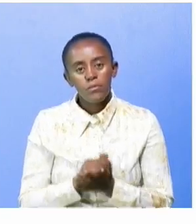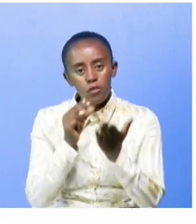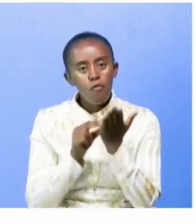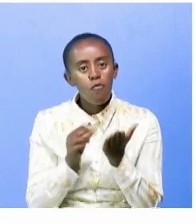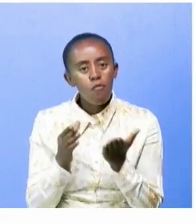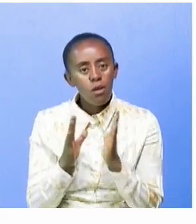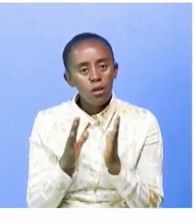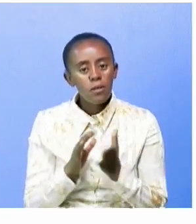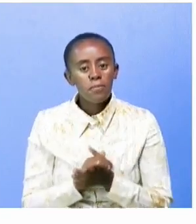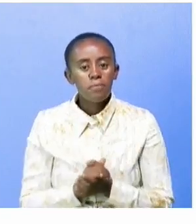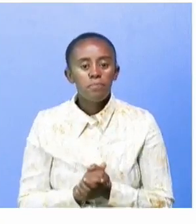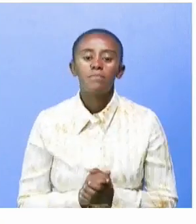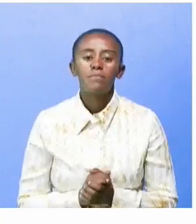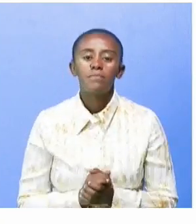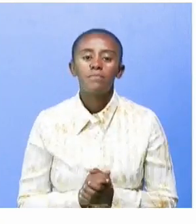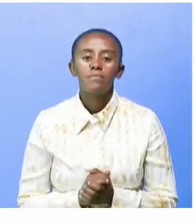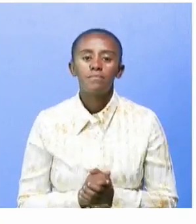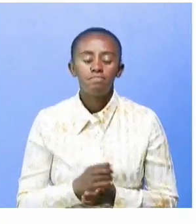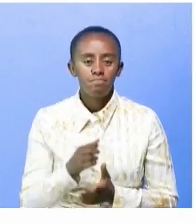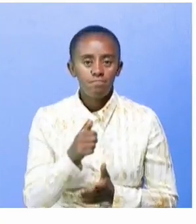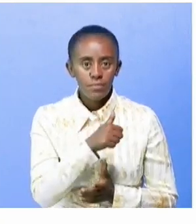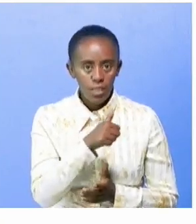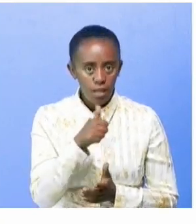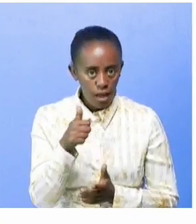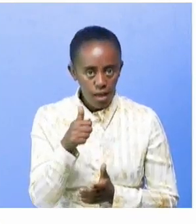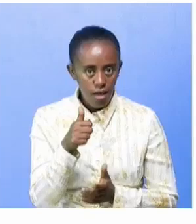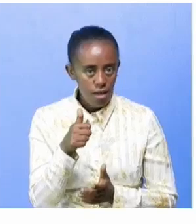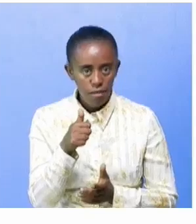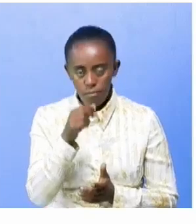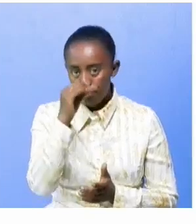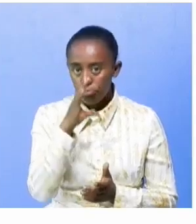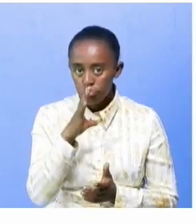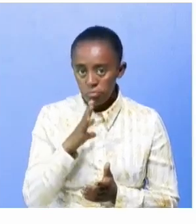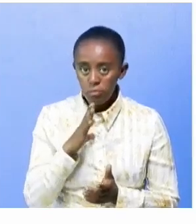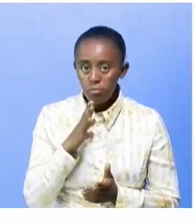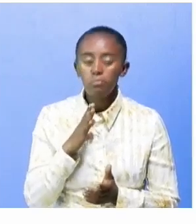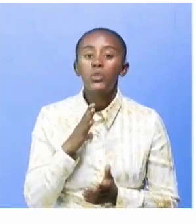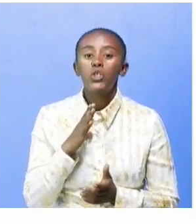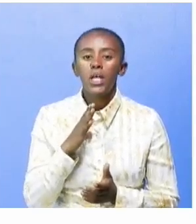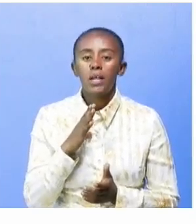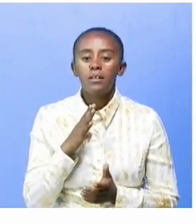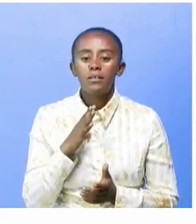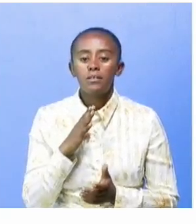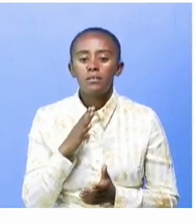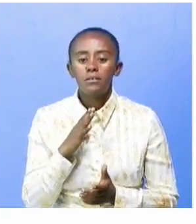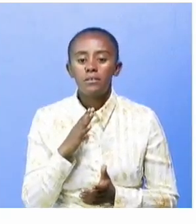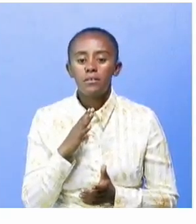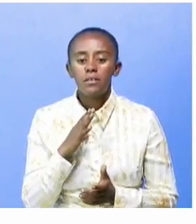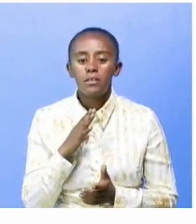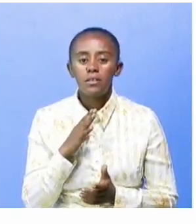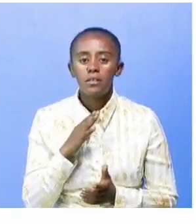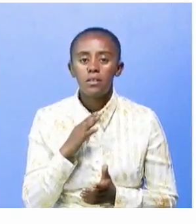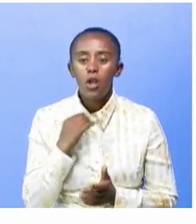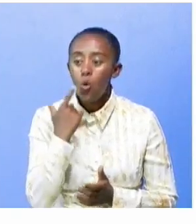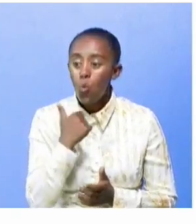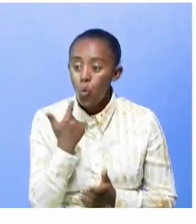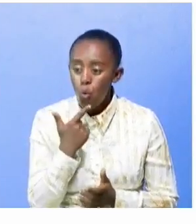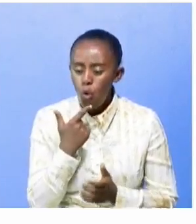Volunteer. What does that mean? A person who freely